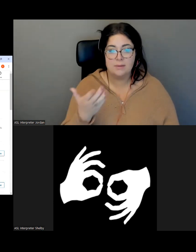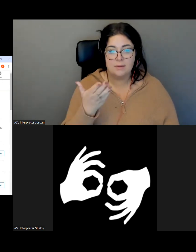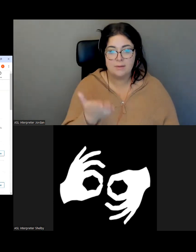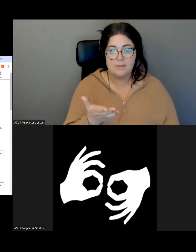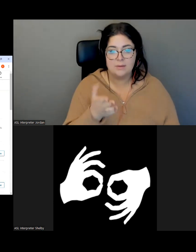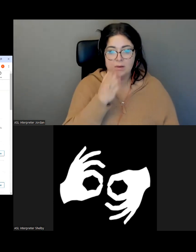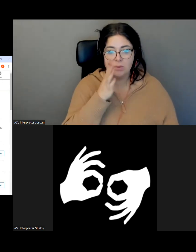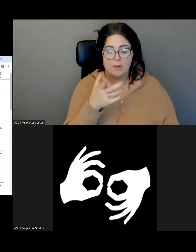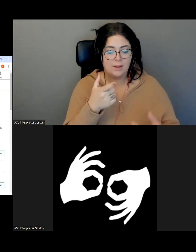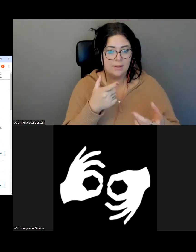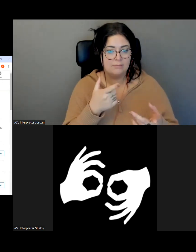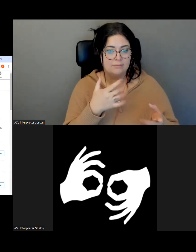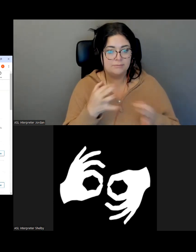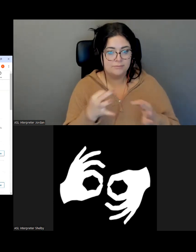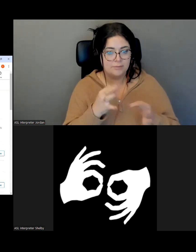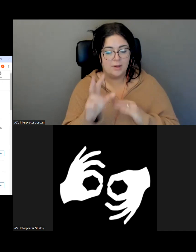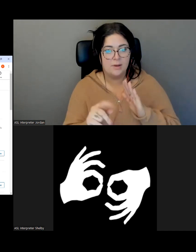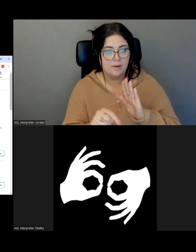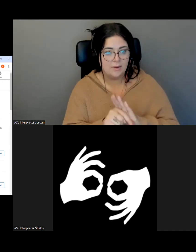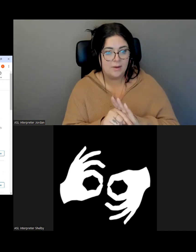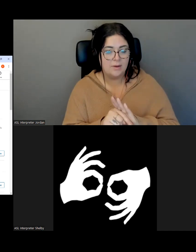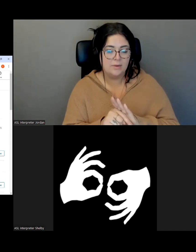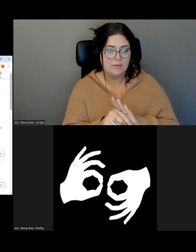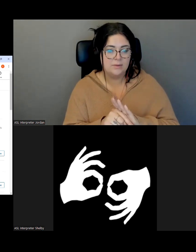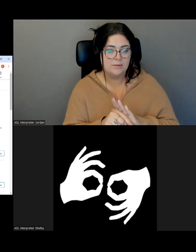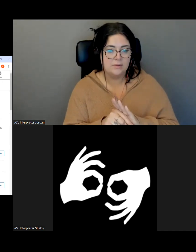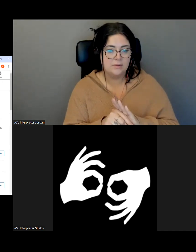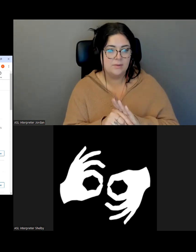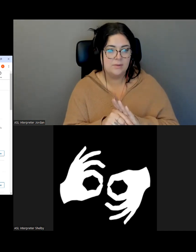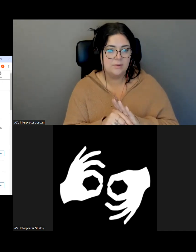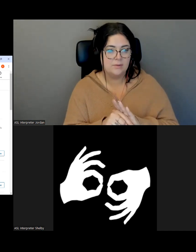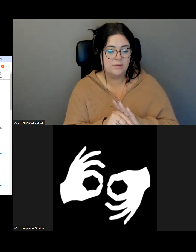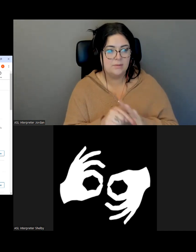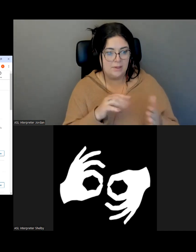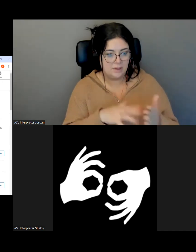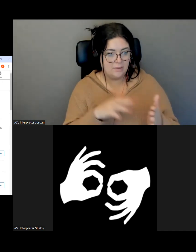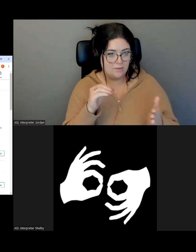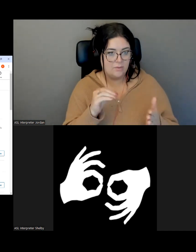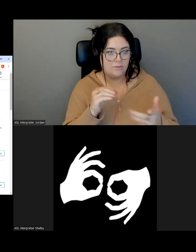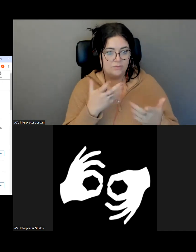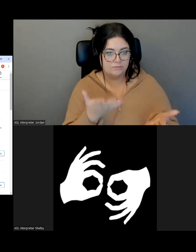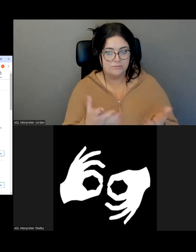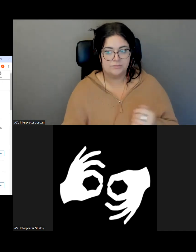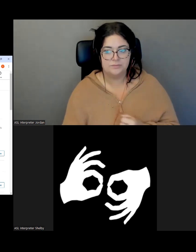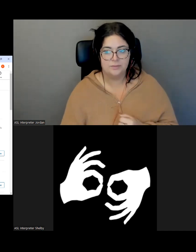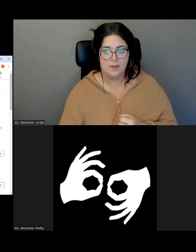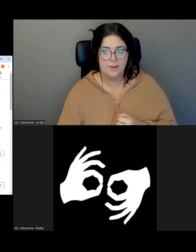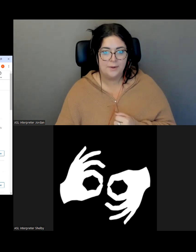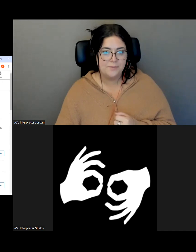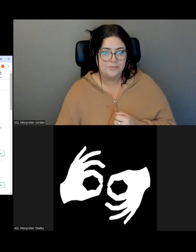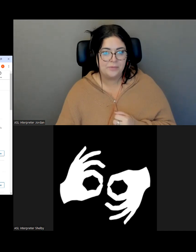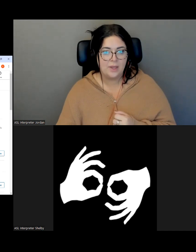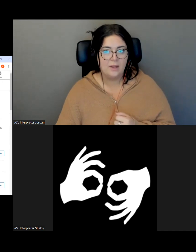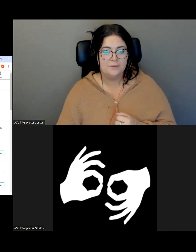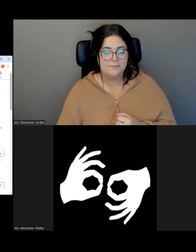going to take me to all of the courses and learning paths and videos that are centered on there. And I can